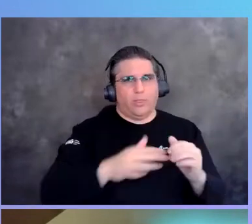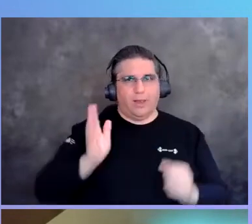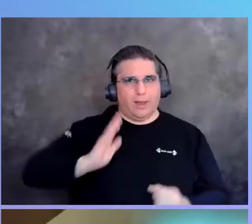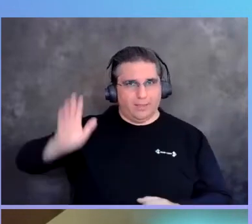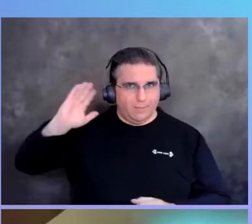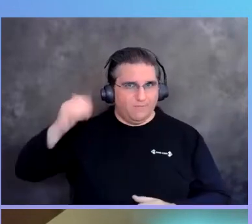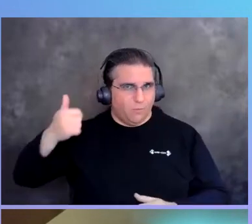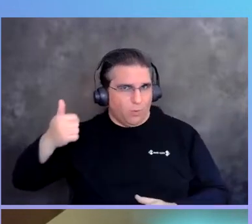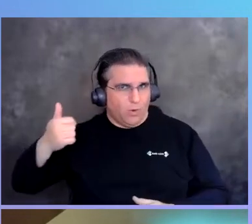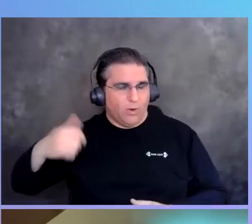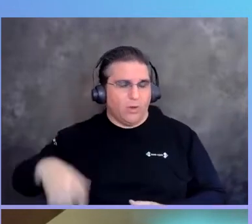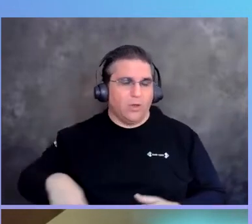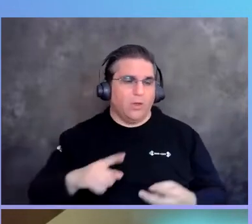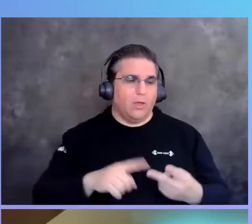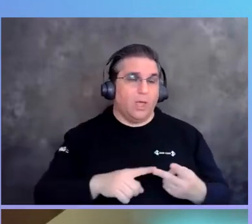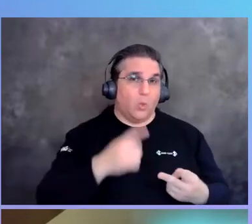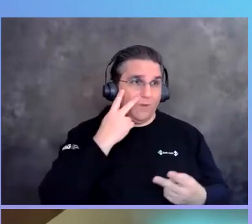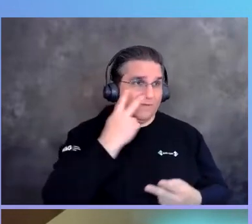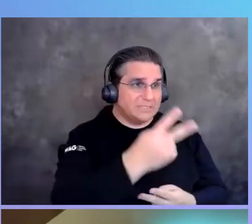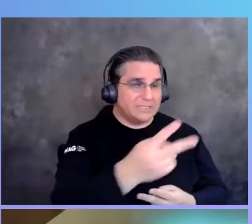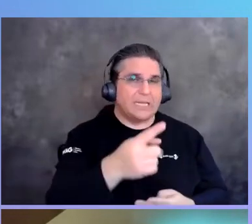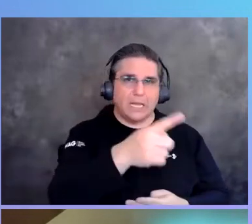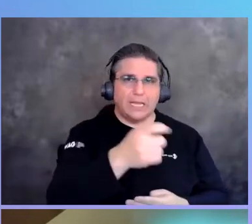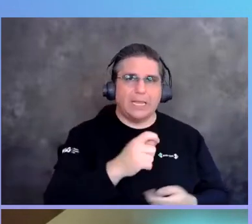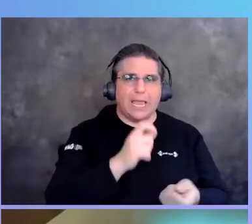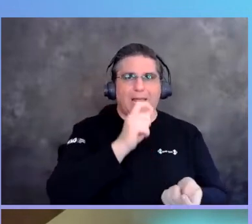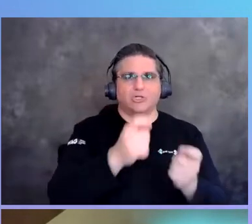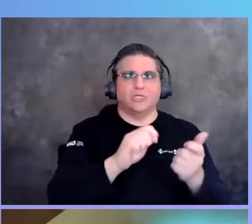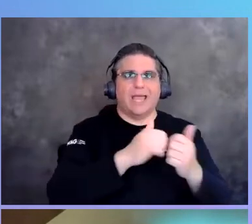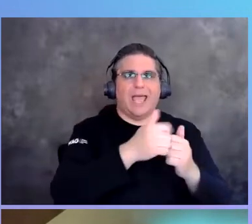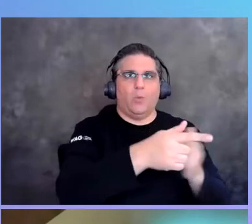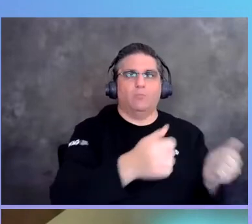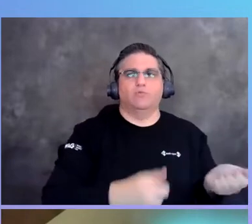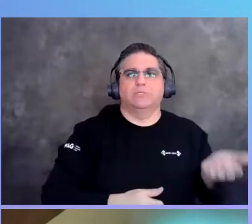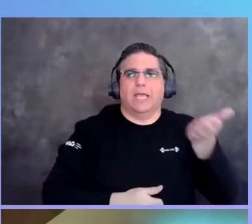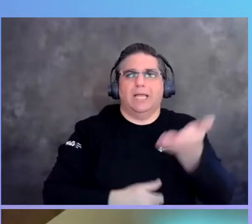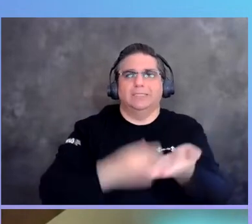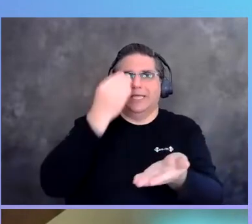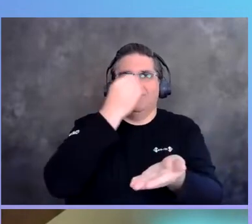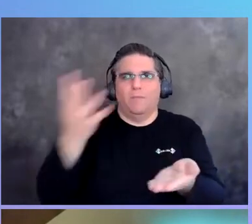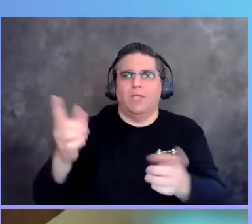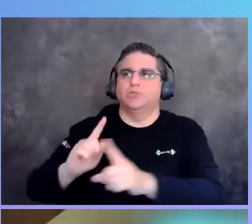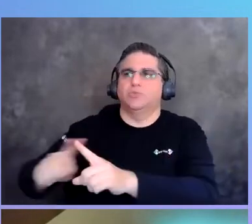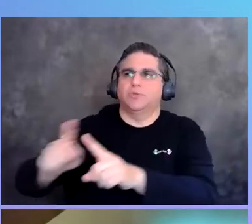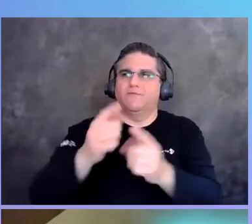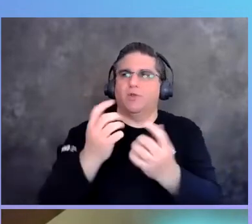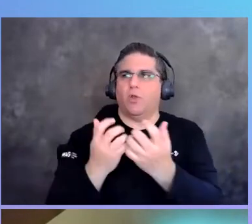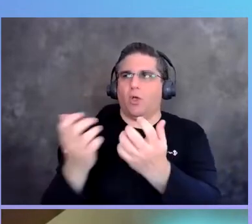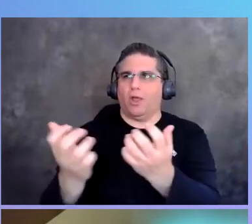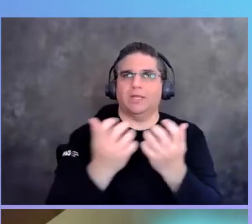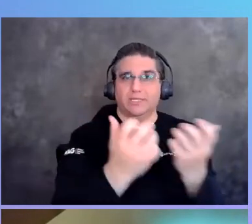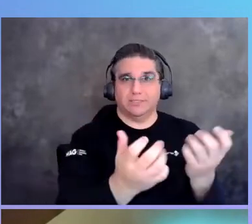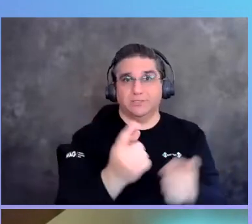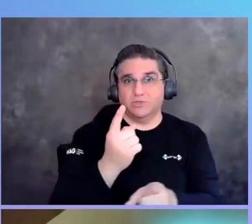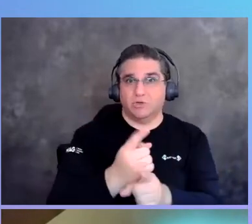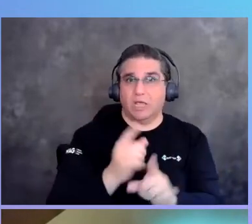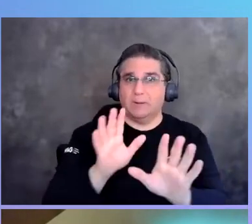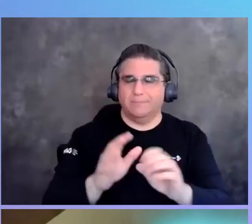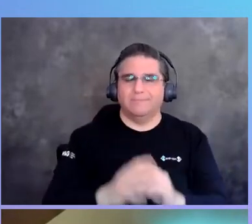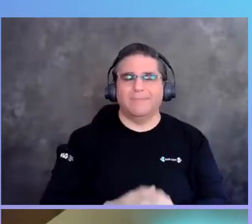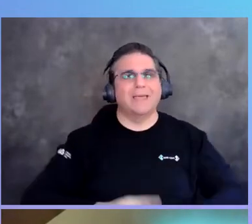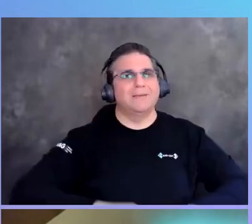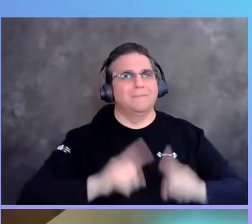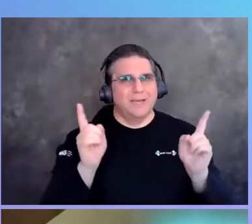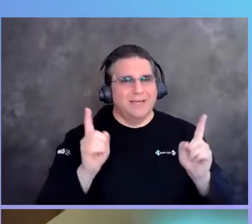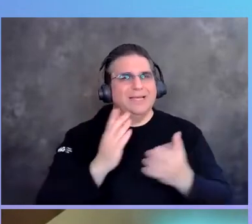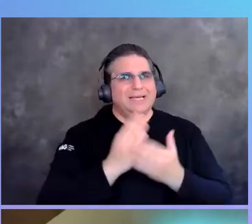also demonstrated its ability to adjust the presentation of this information to a given audience. However, there is a double-edged sword